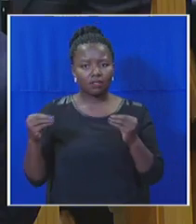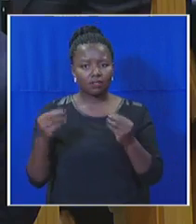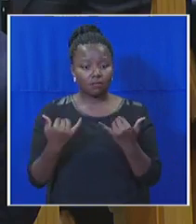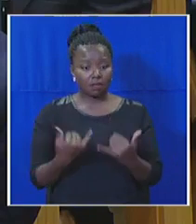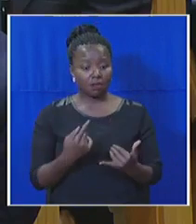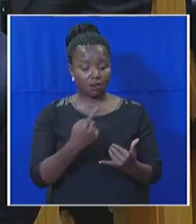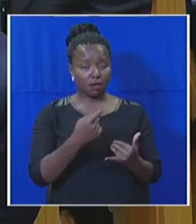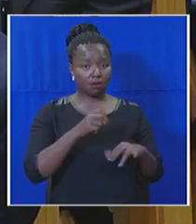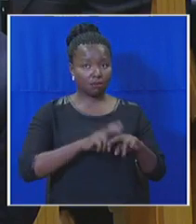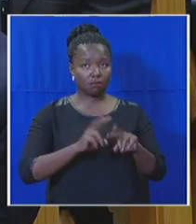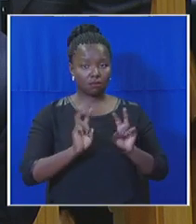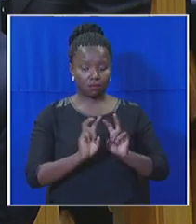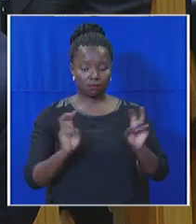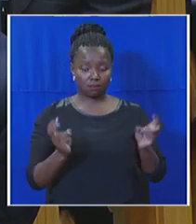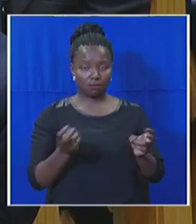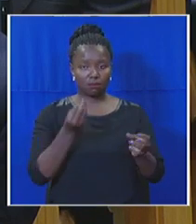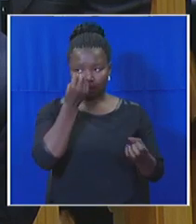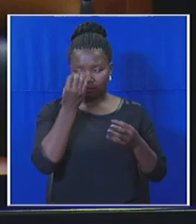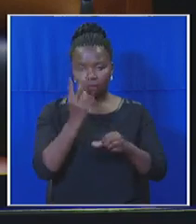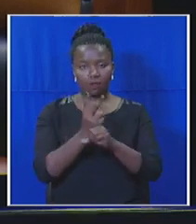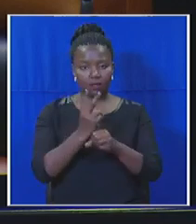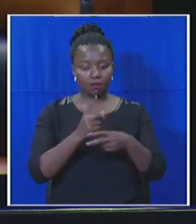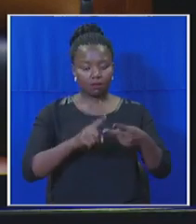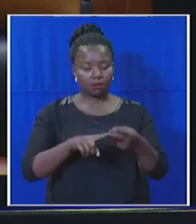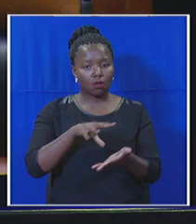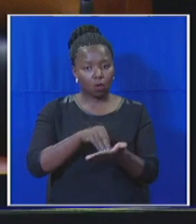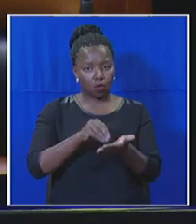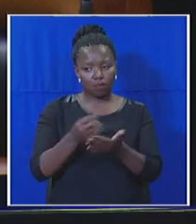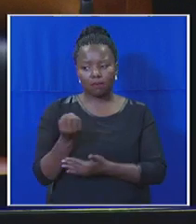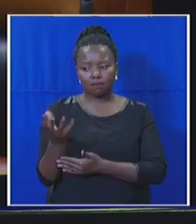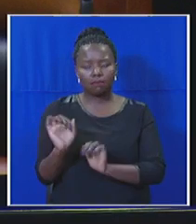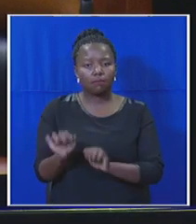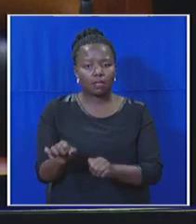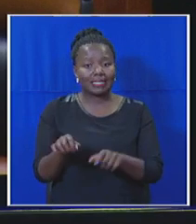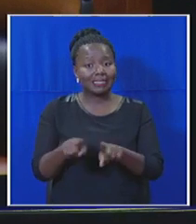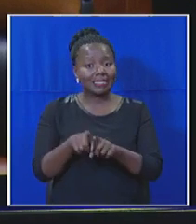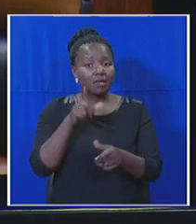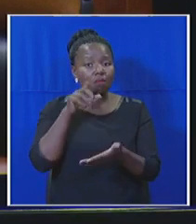office is prepared to send you a copy, another copy of the same letter.